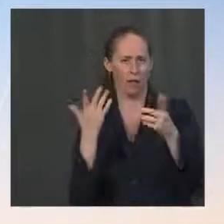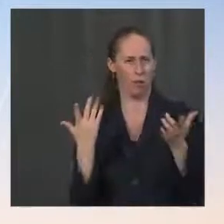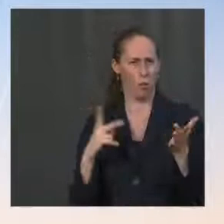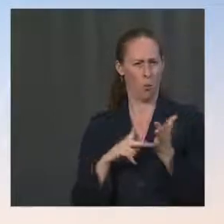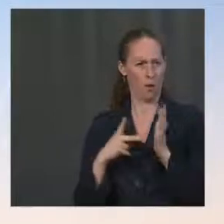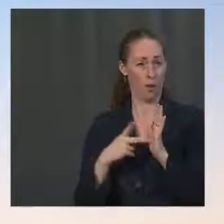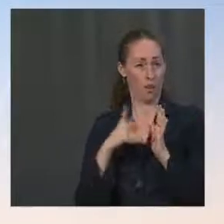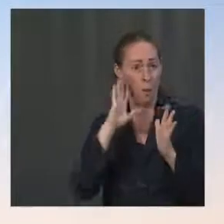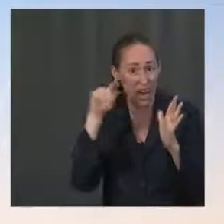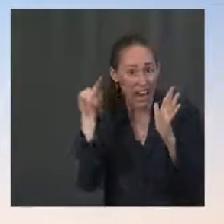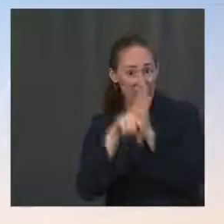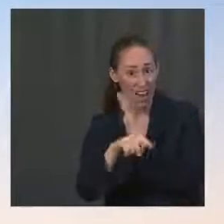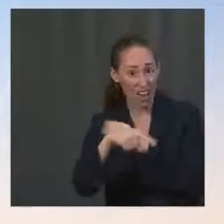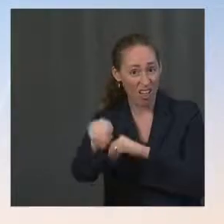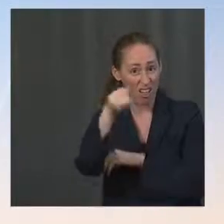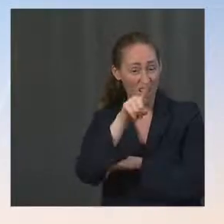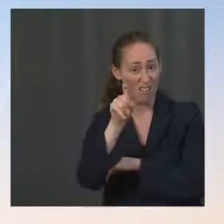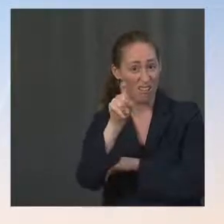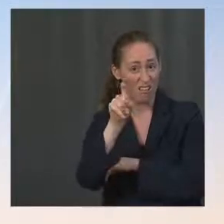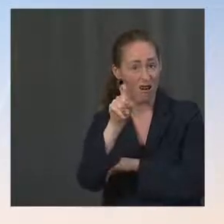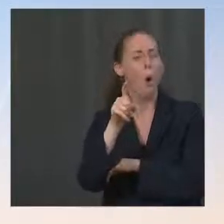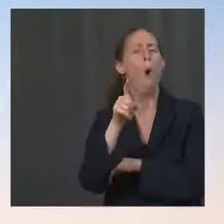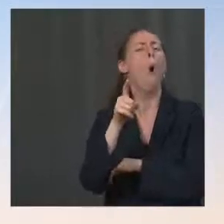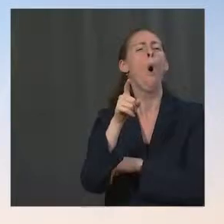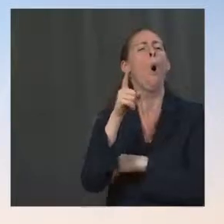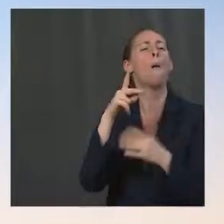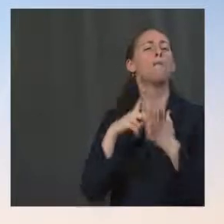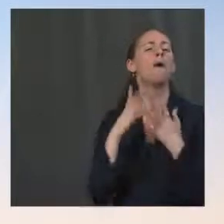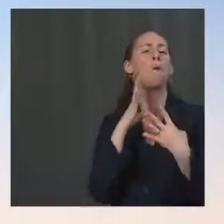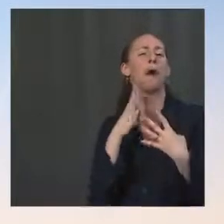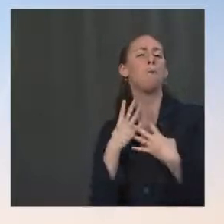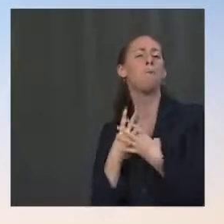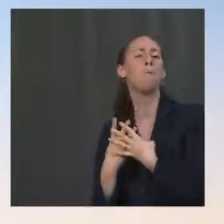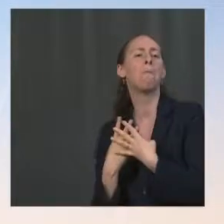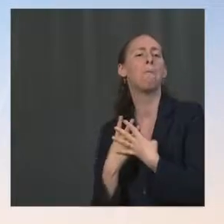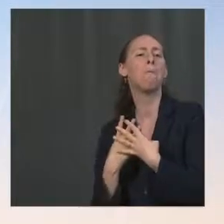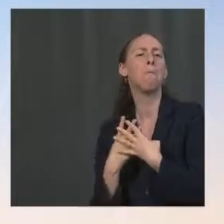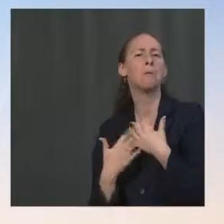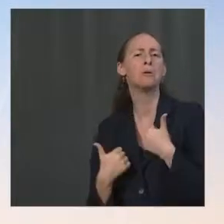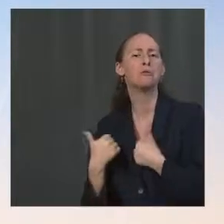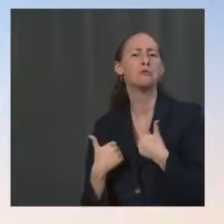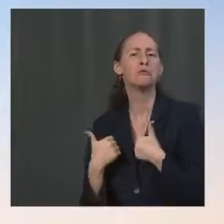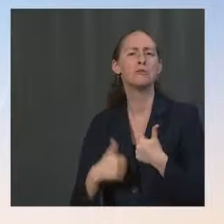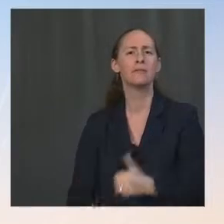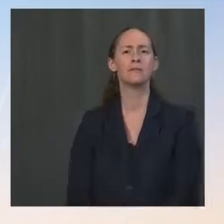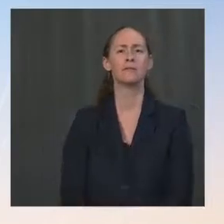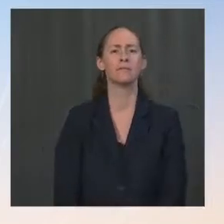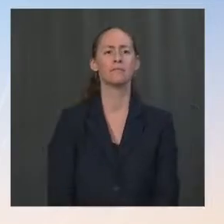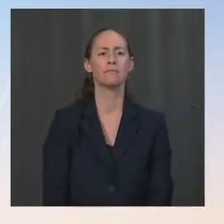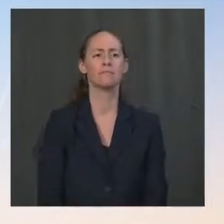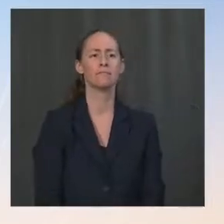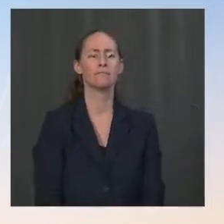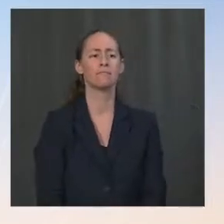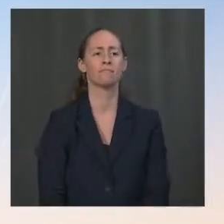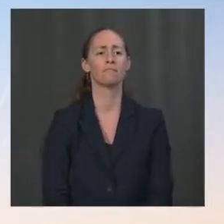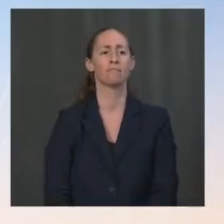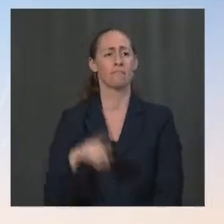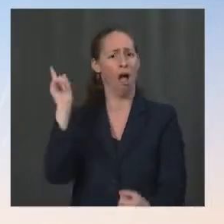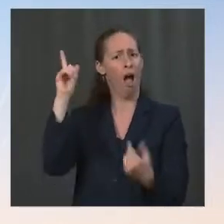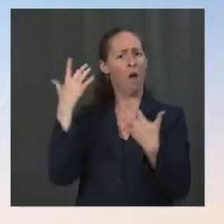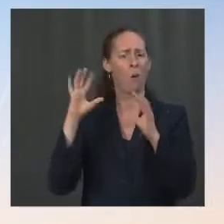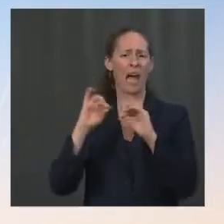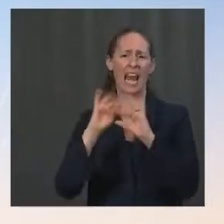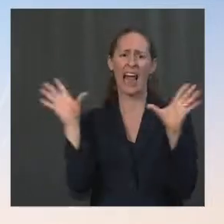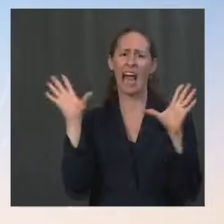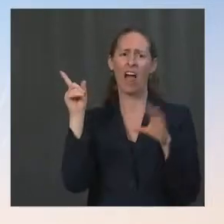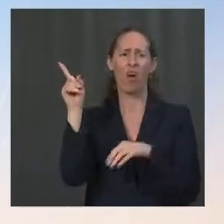people responsible, or would he be satisfied if they are captured and brought to trial? I think he made clear yesterday that he does not want them to